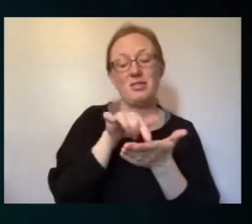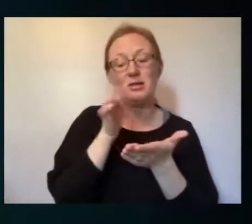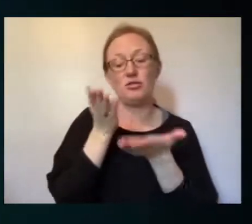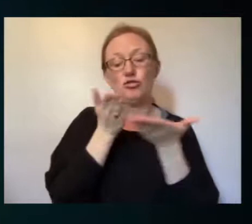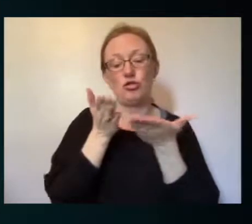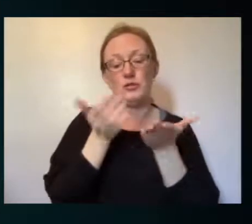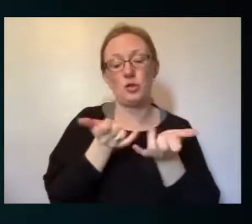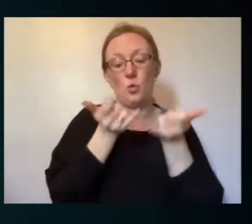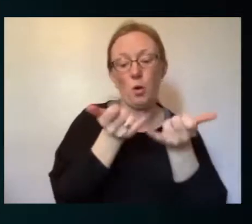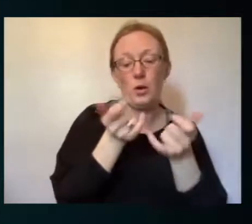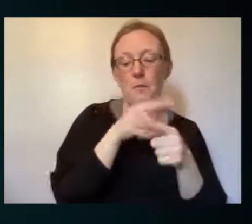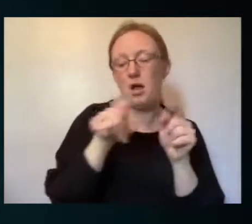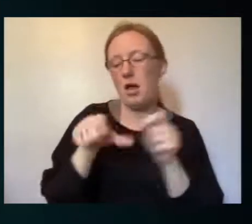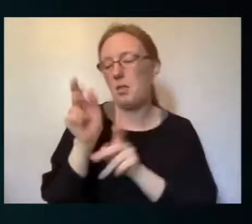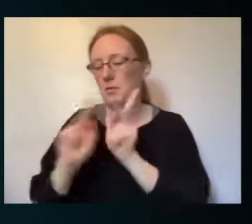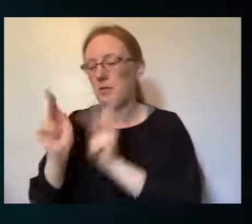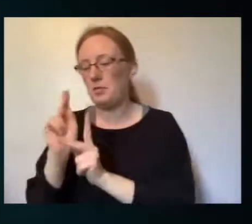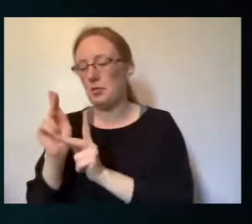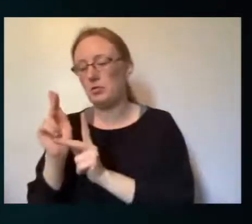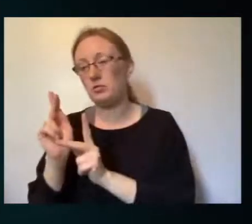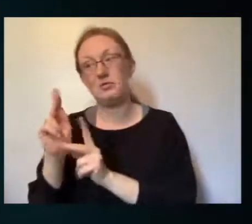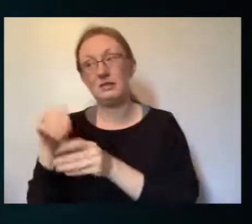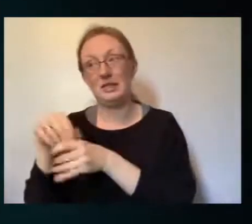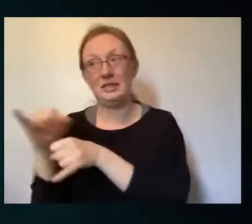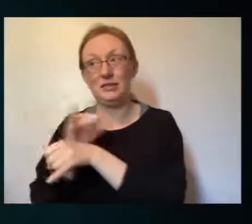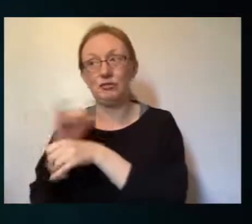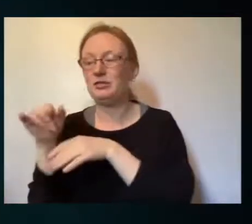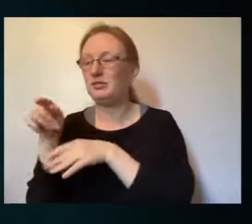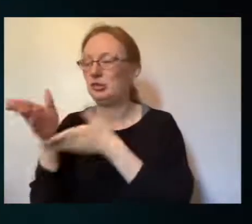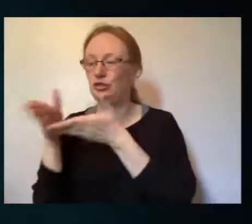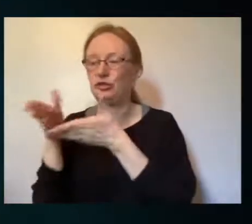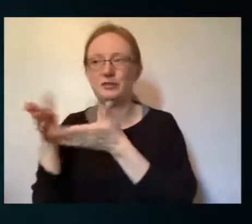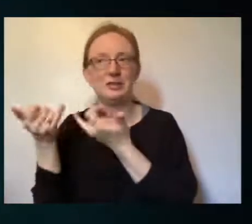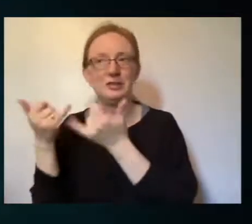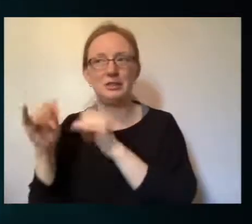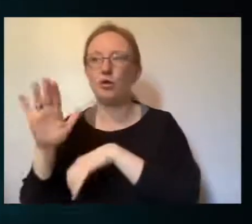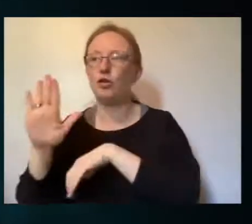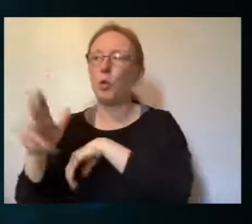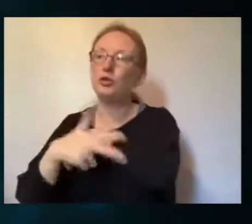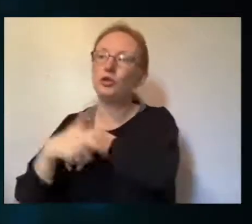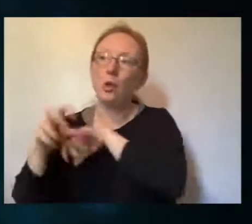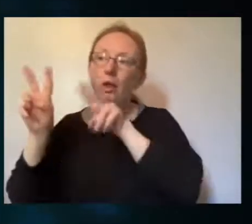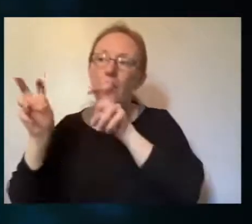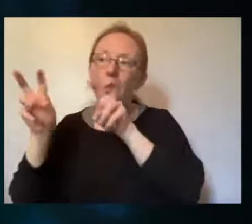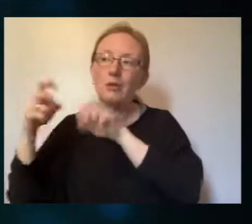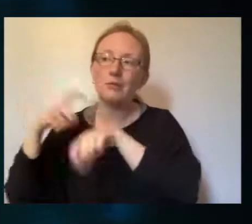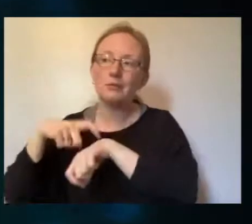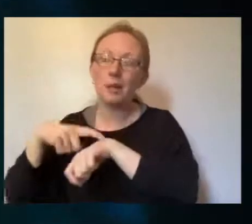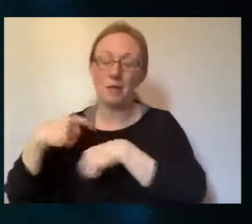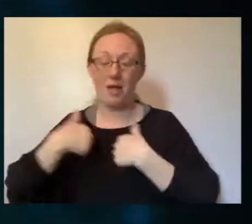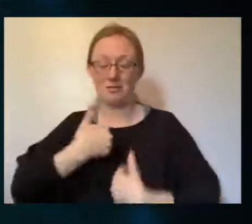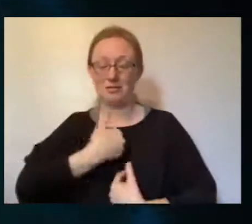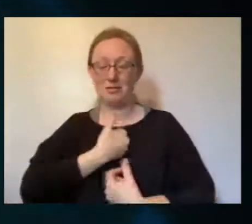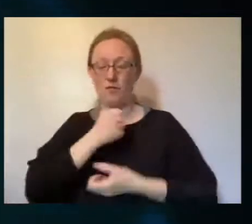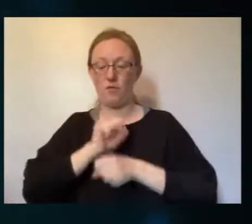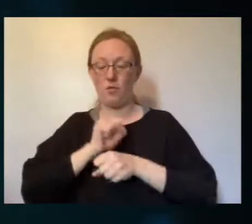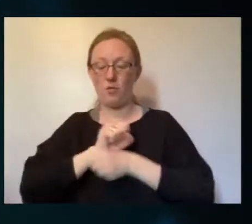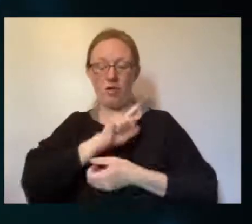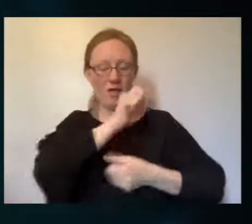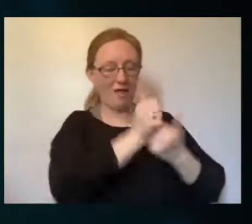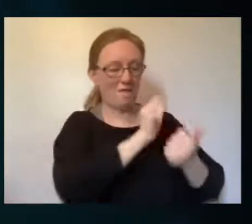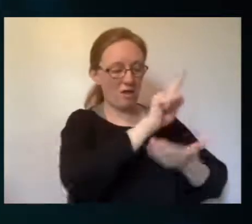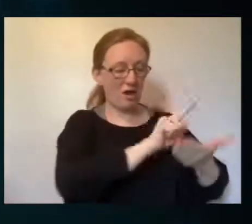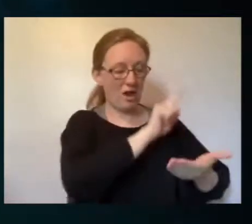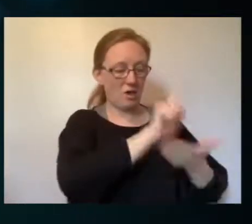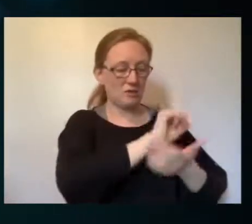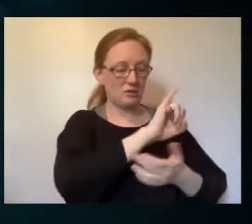a degree, but for others, most in industry, service is done on stolen time. And when I was self-employed, every hour I spent on SIGCHI